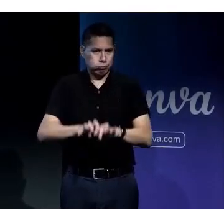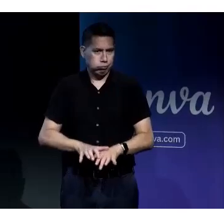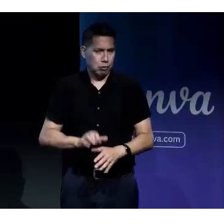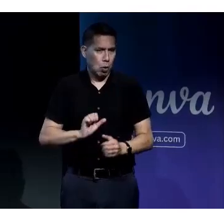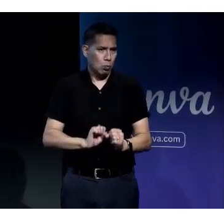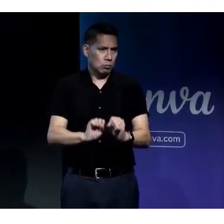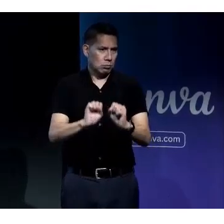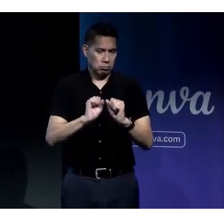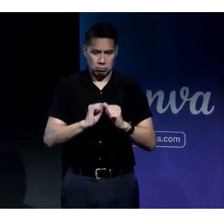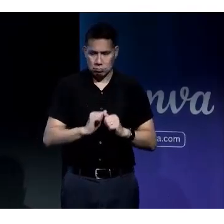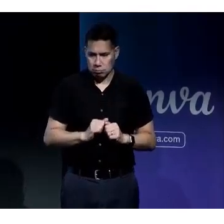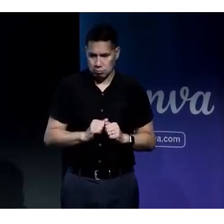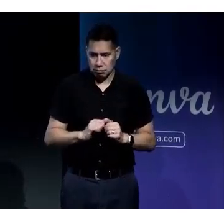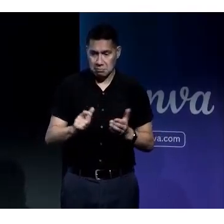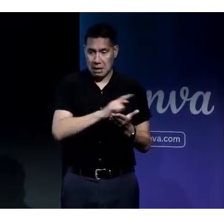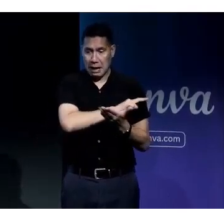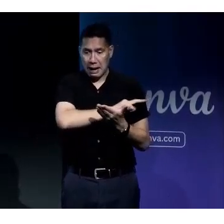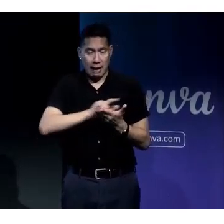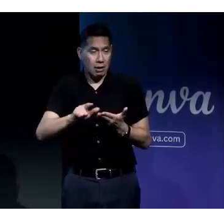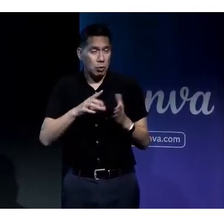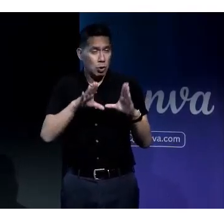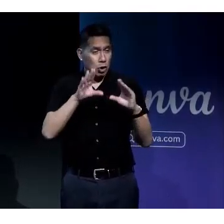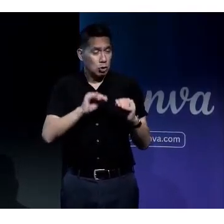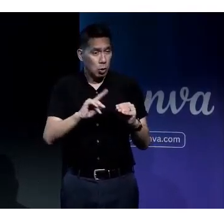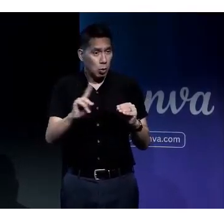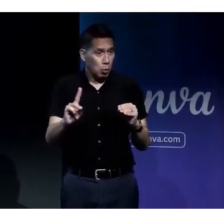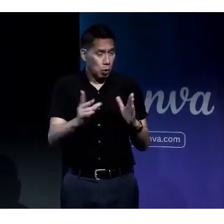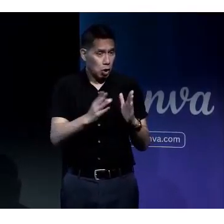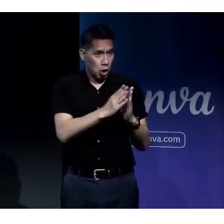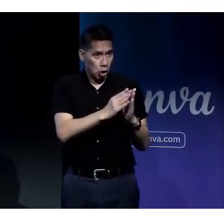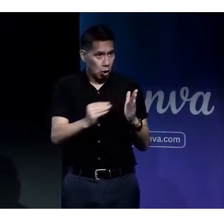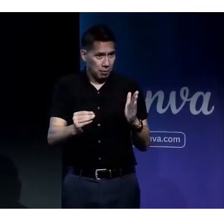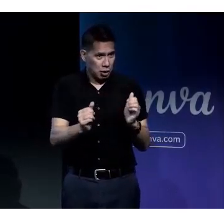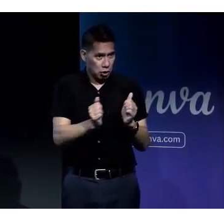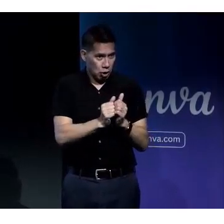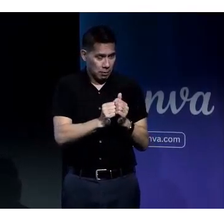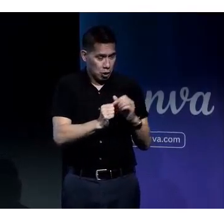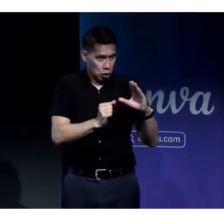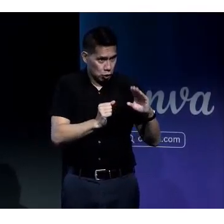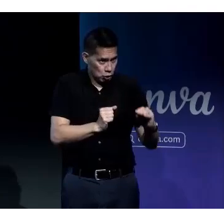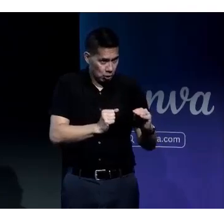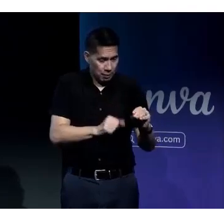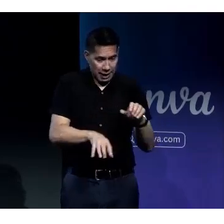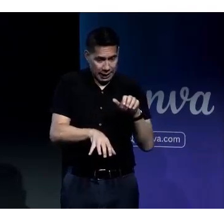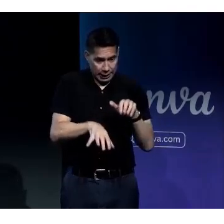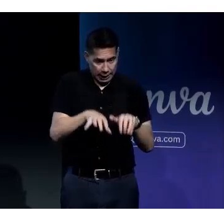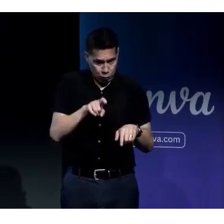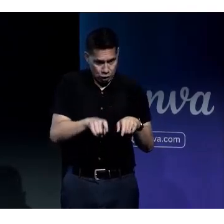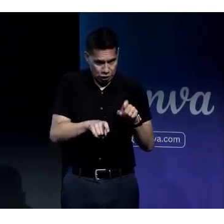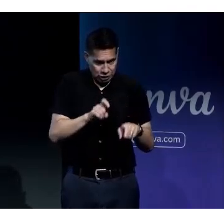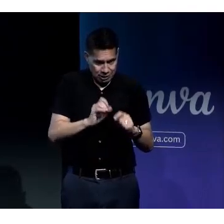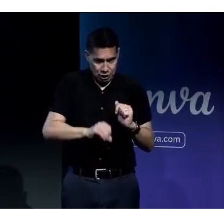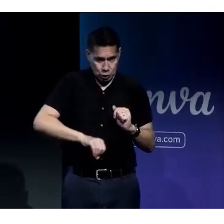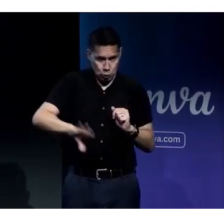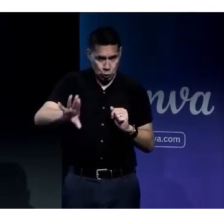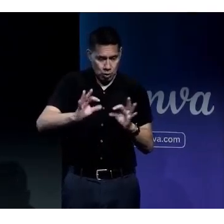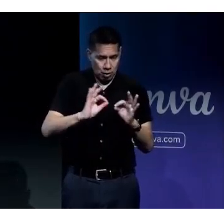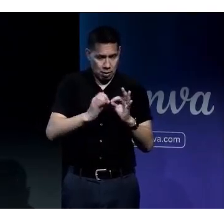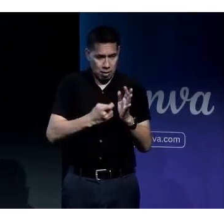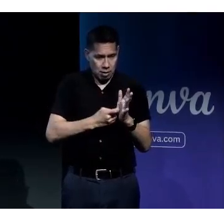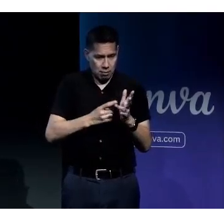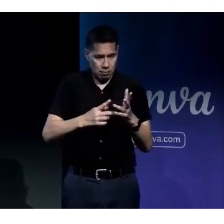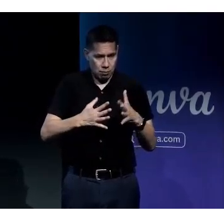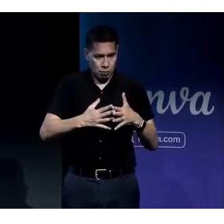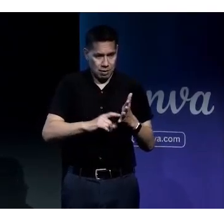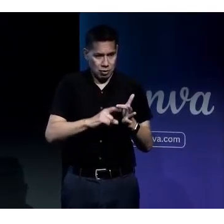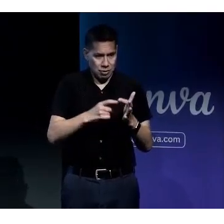When we tab to that slider, we stop using our flattened copy of the document, and we send our key presses directly to the browser, the same way that we would